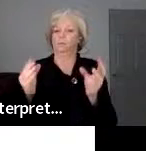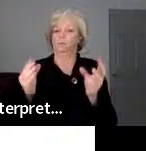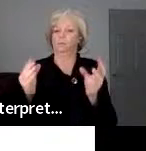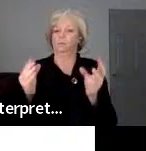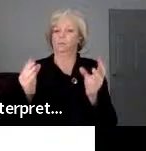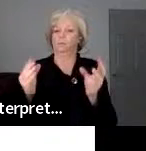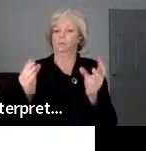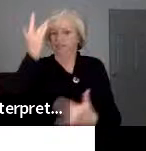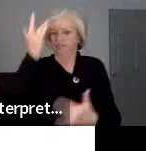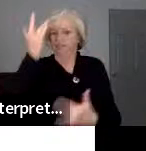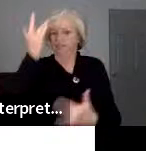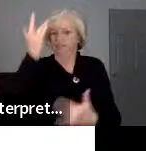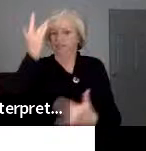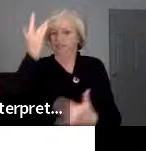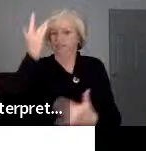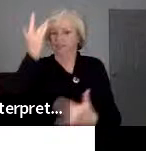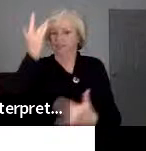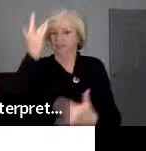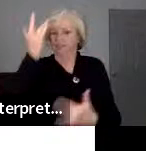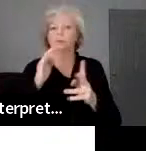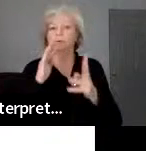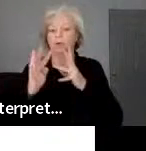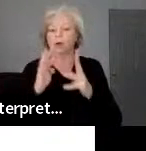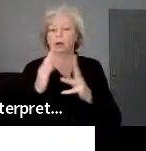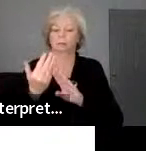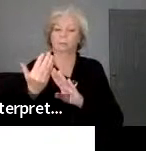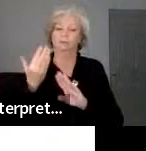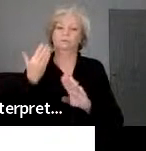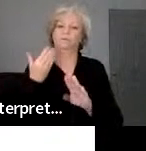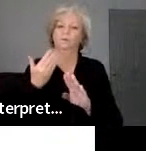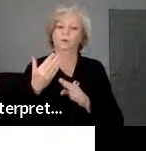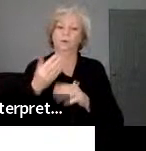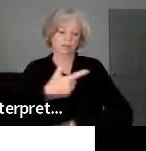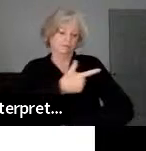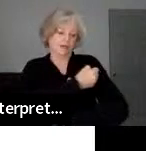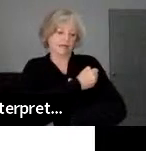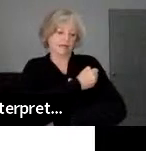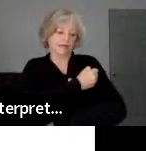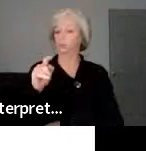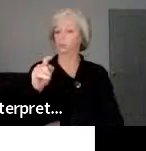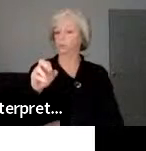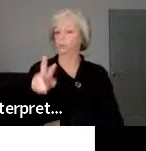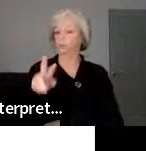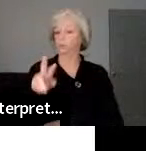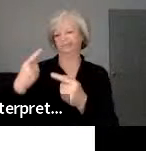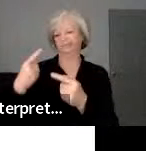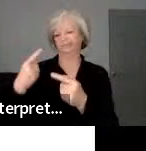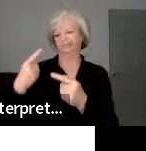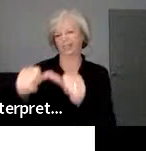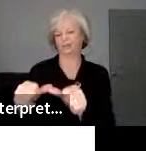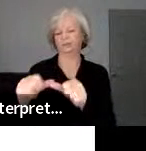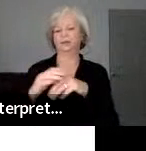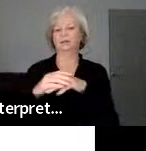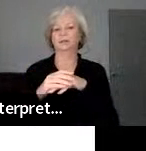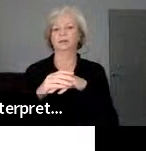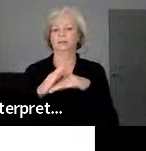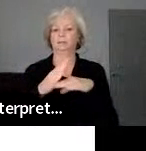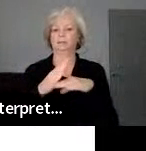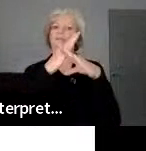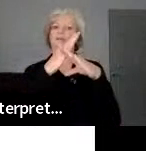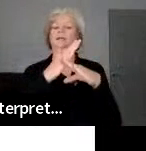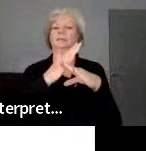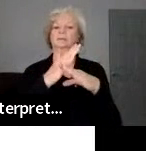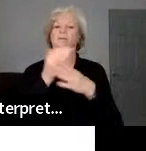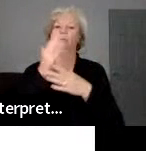and boosters are going to be with us for some time as the mainstay of prevention. And remember, every